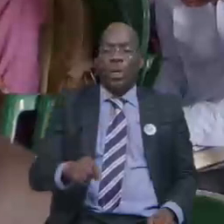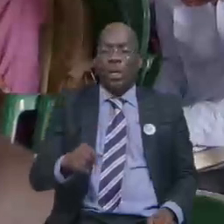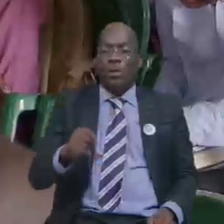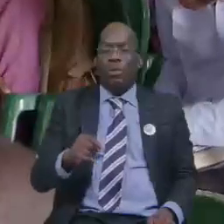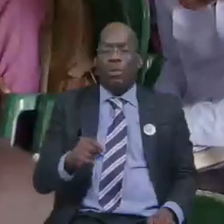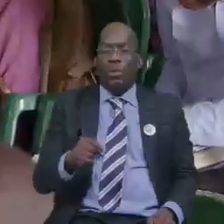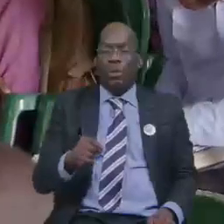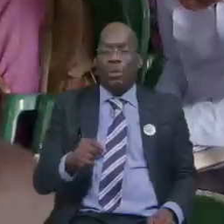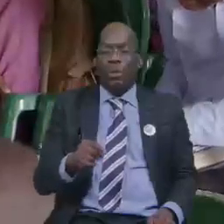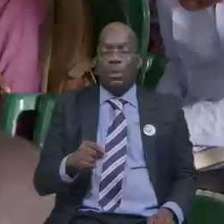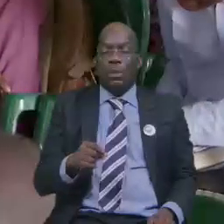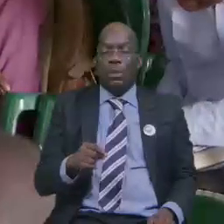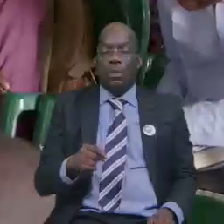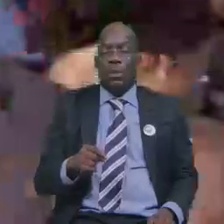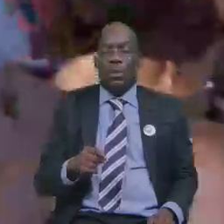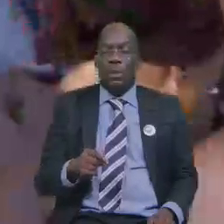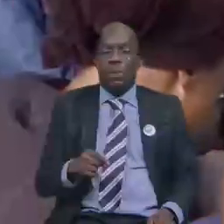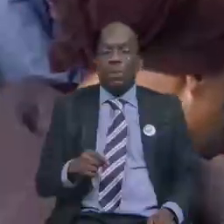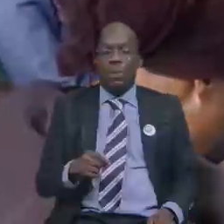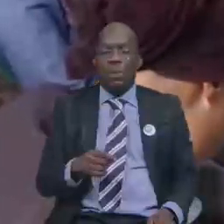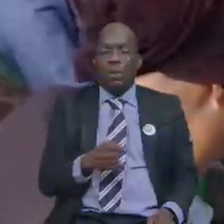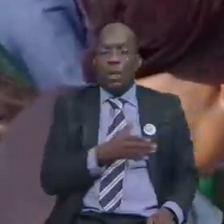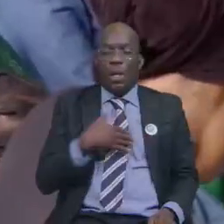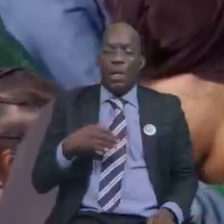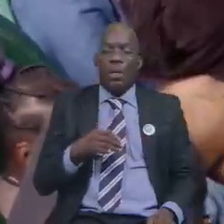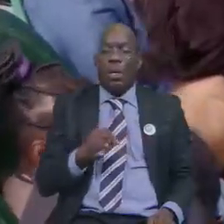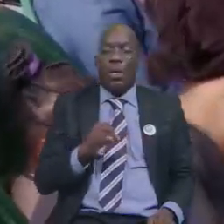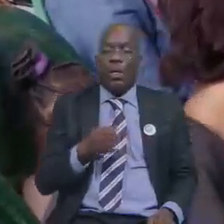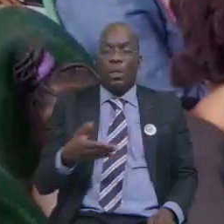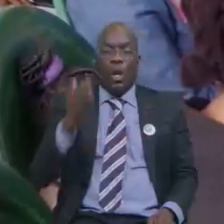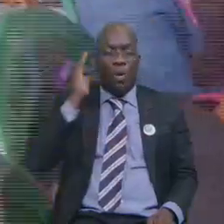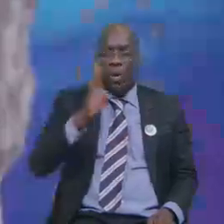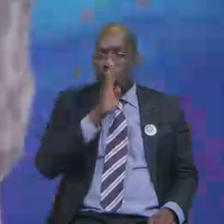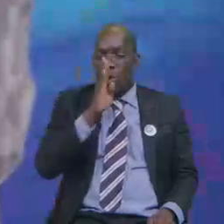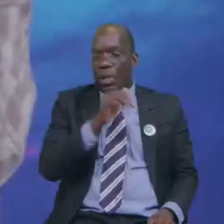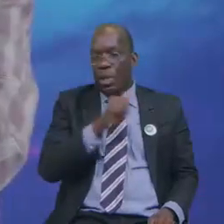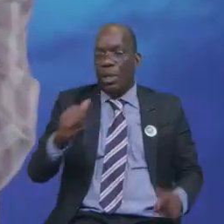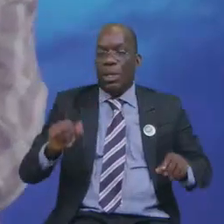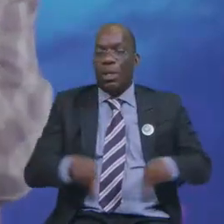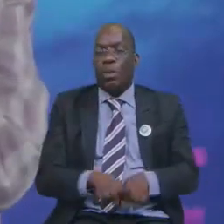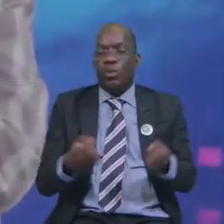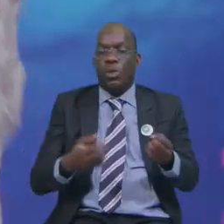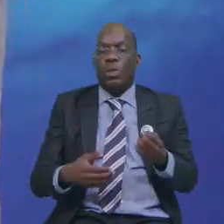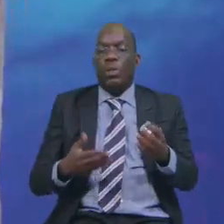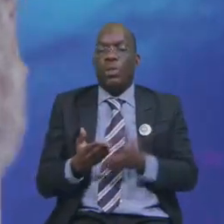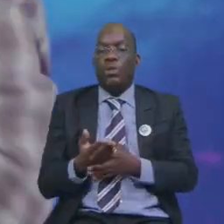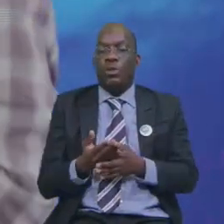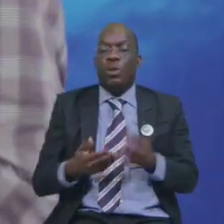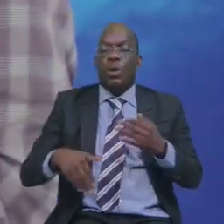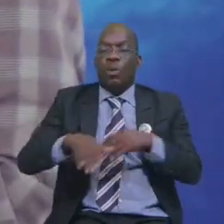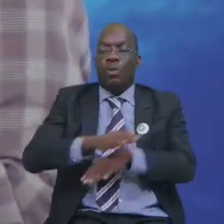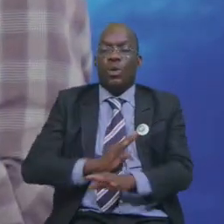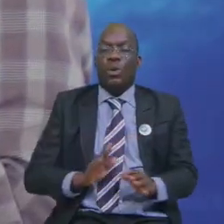I must. And there will be a breakthrough beyond limitations in your life